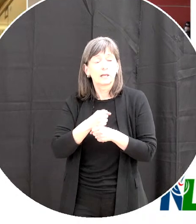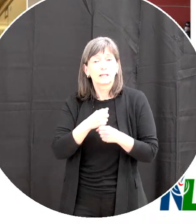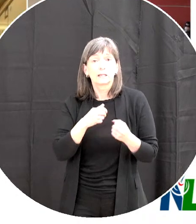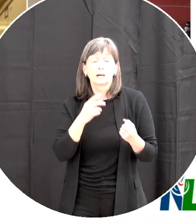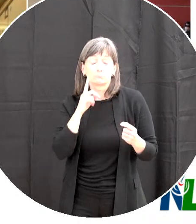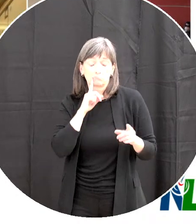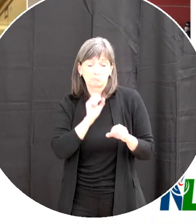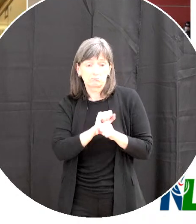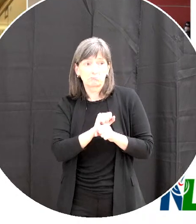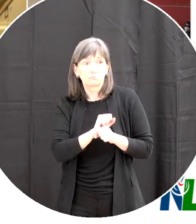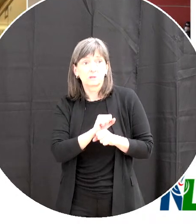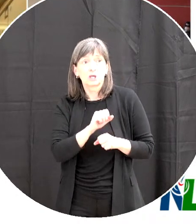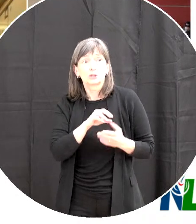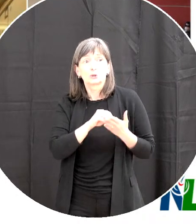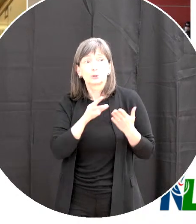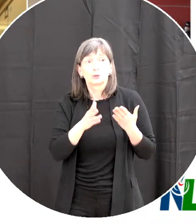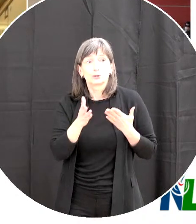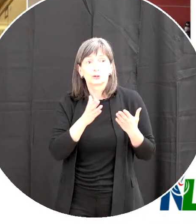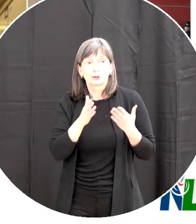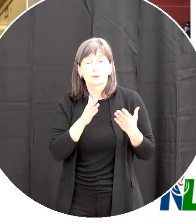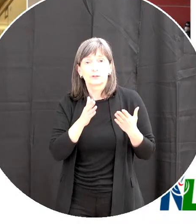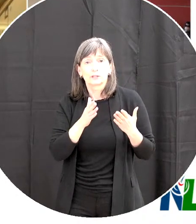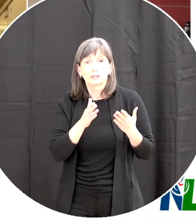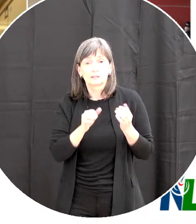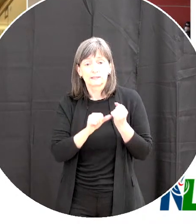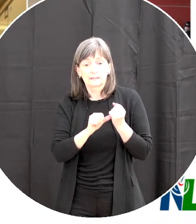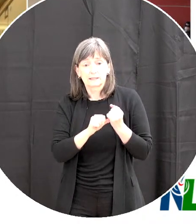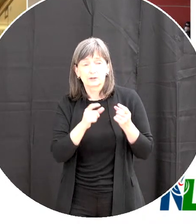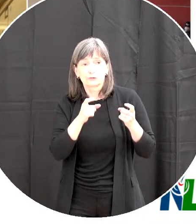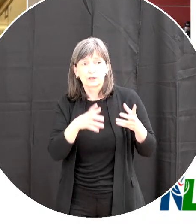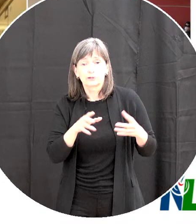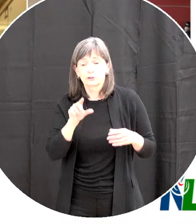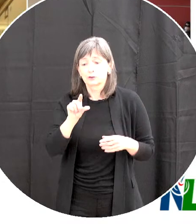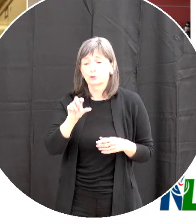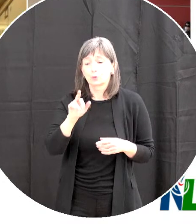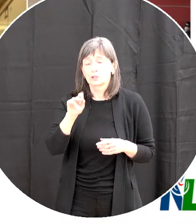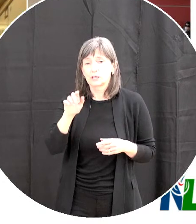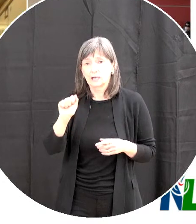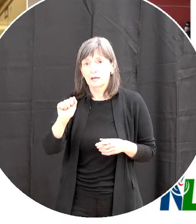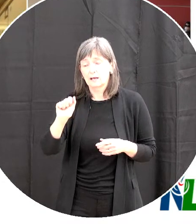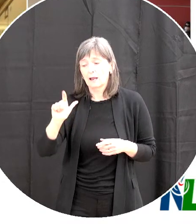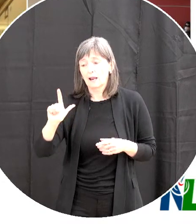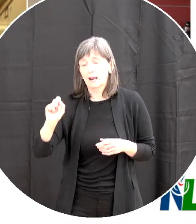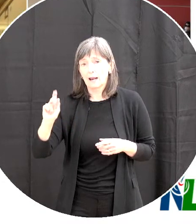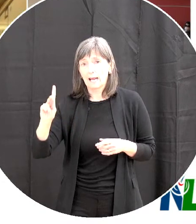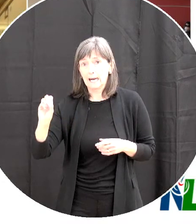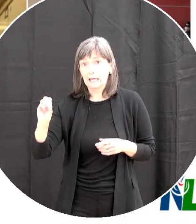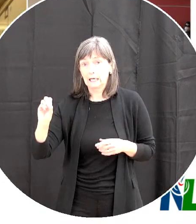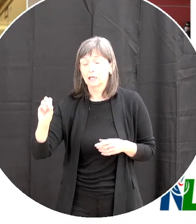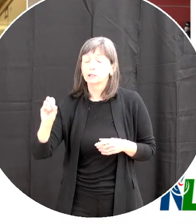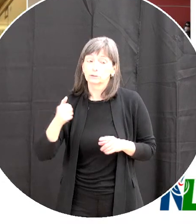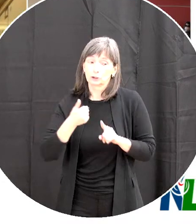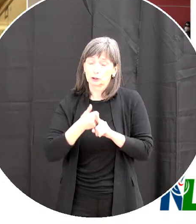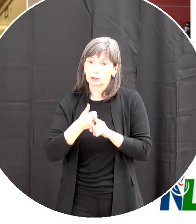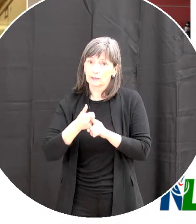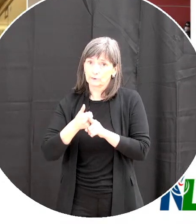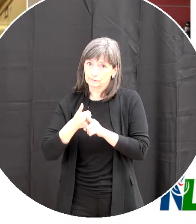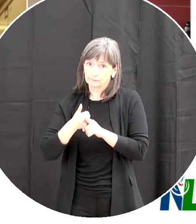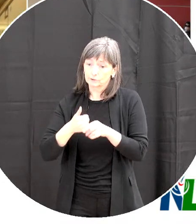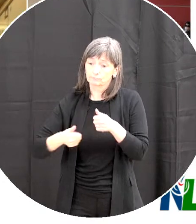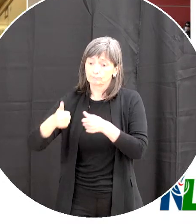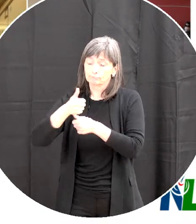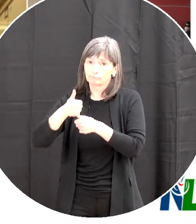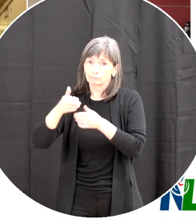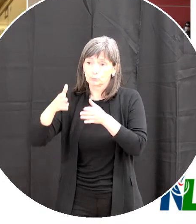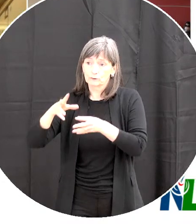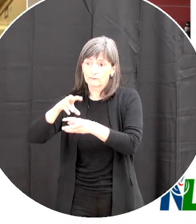Director, Student Services, Georgina Lake, for being the head of this initiative.